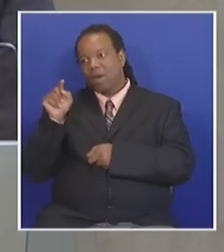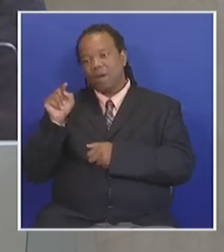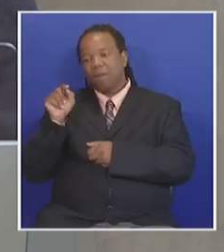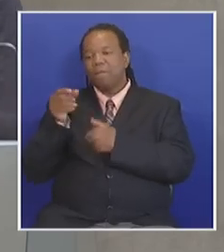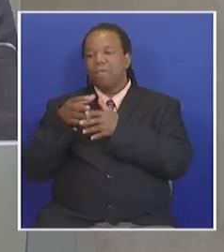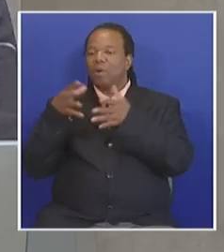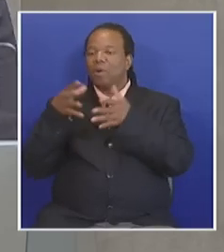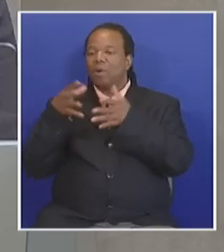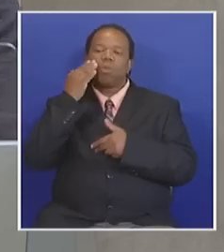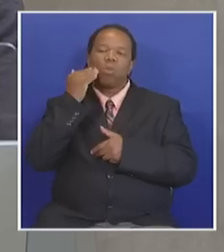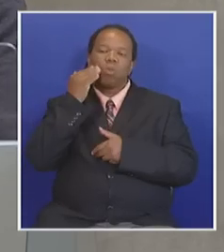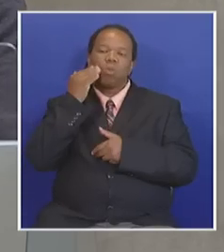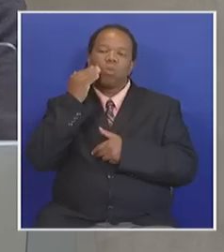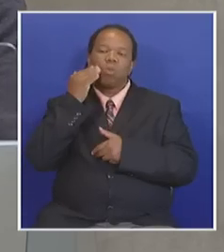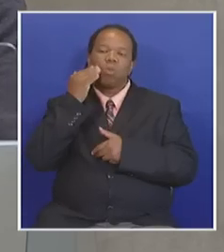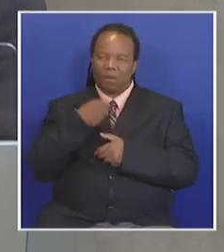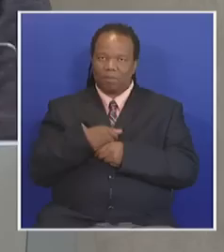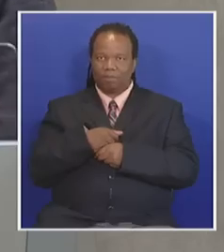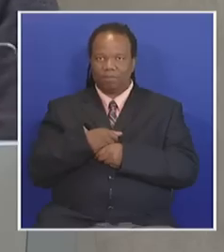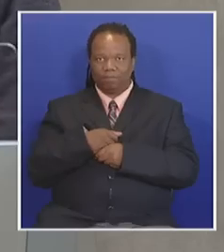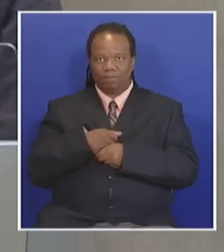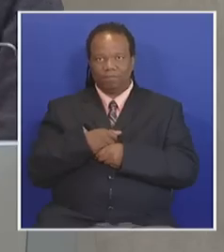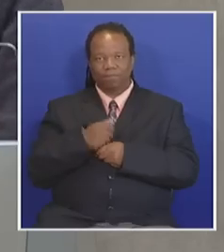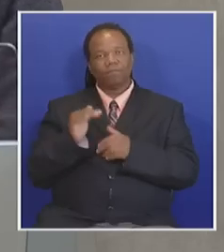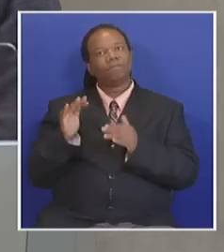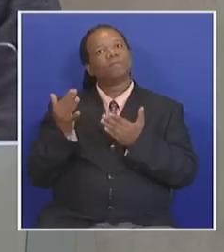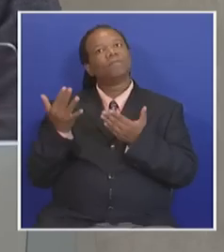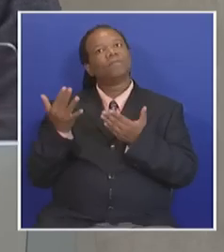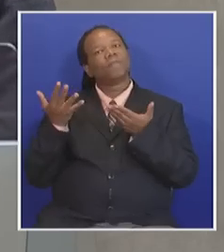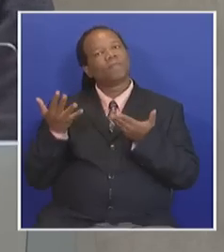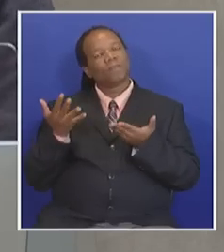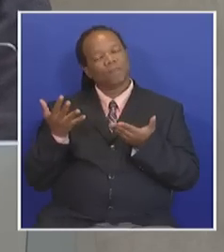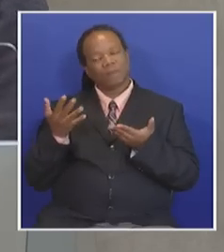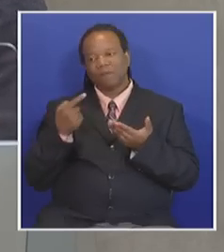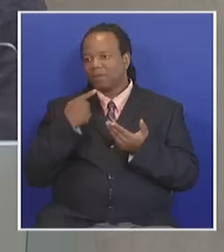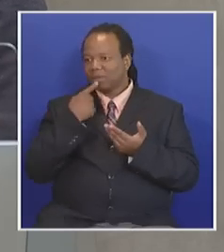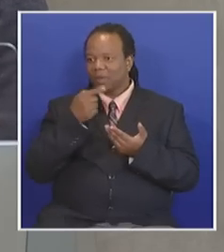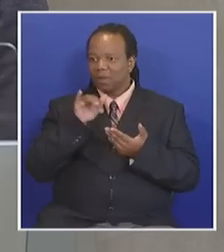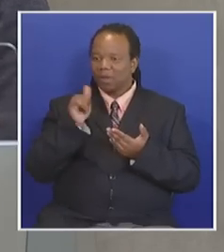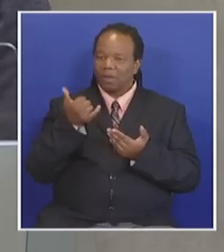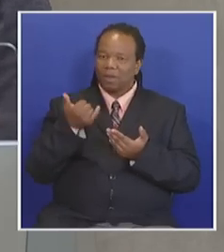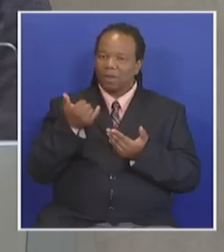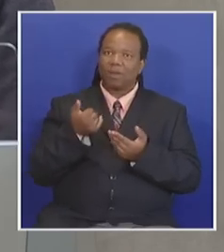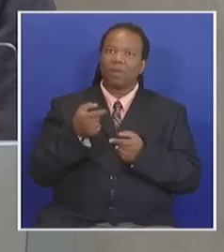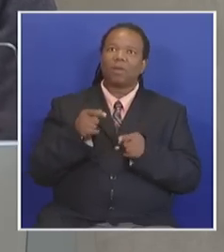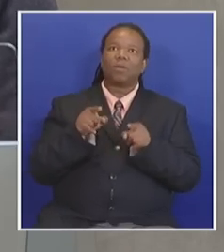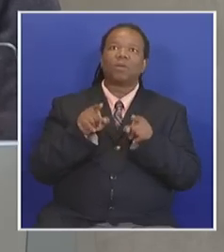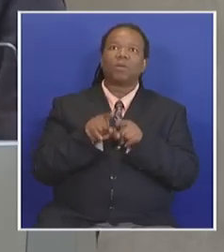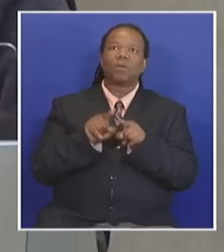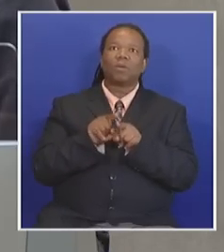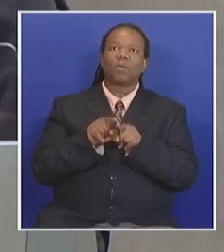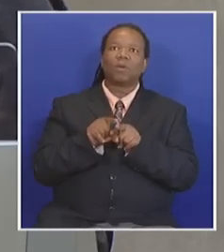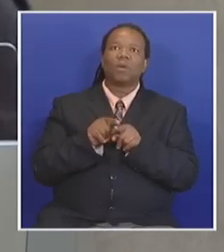male. Therefore, making a clear call to advancement of our efforts and reaffirm Honorable underlying Manopole,